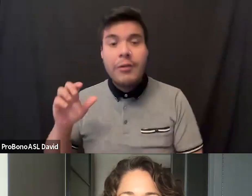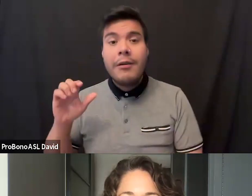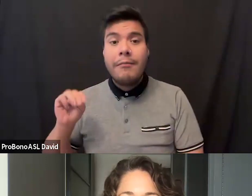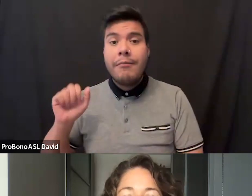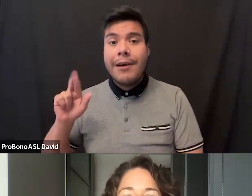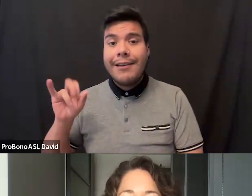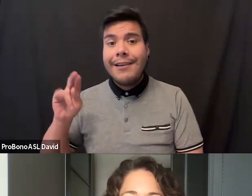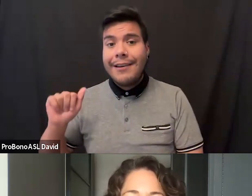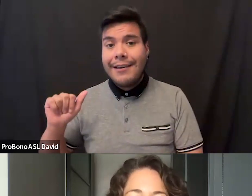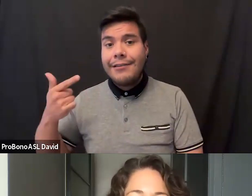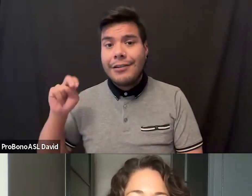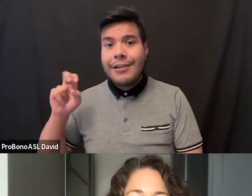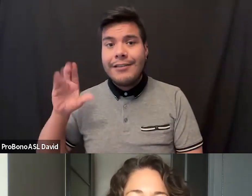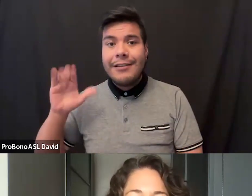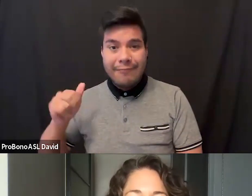Welcome, ladies.